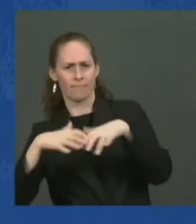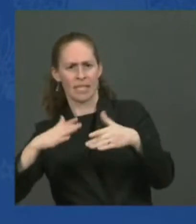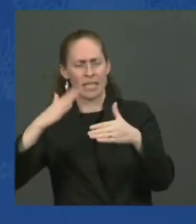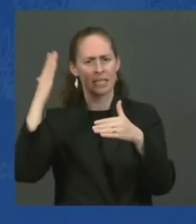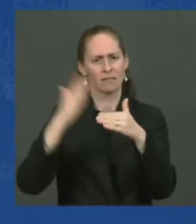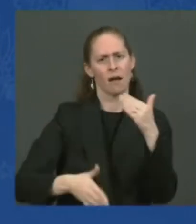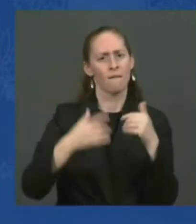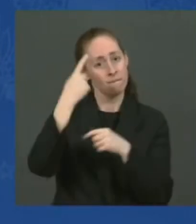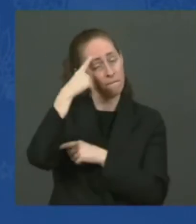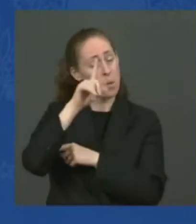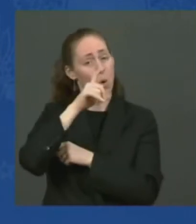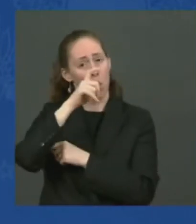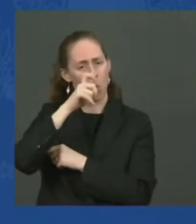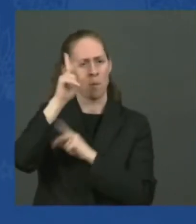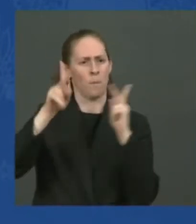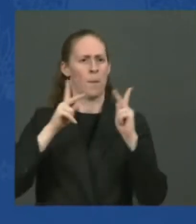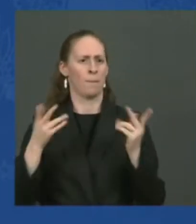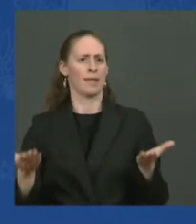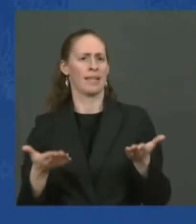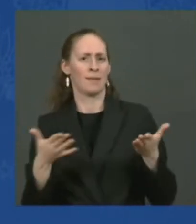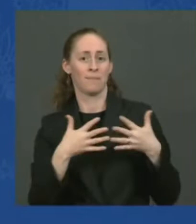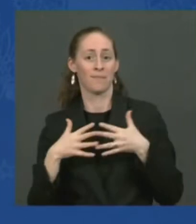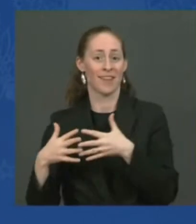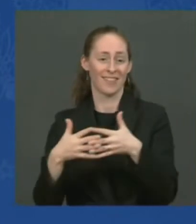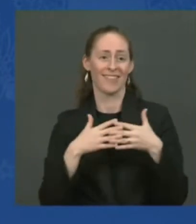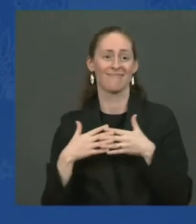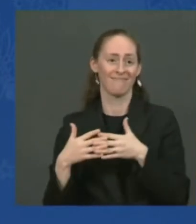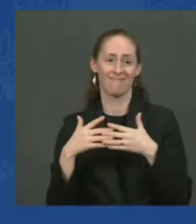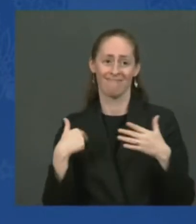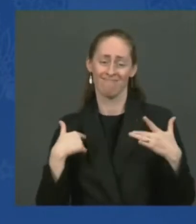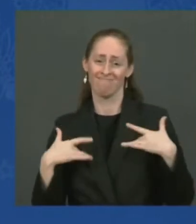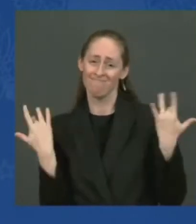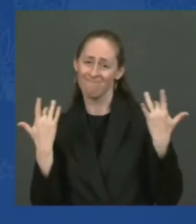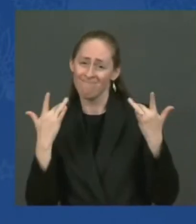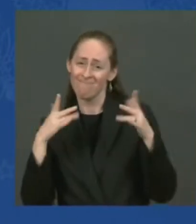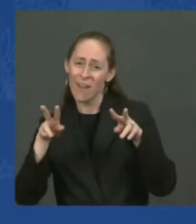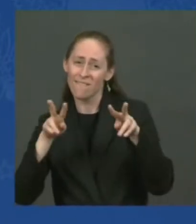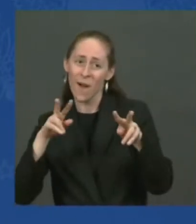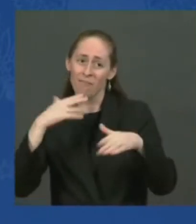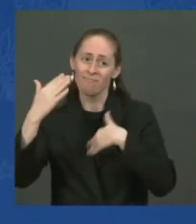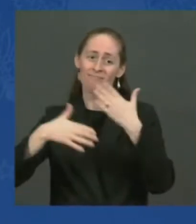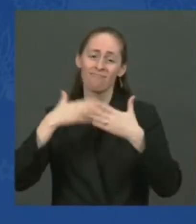do together to implement this historic legislation. Thank you.